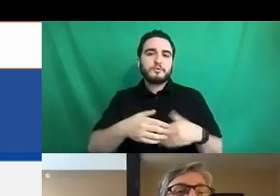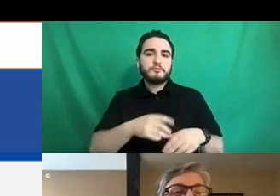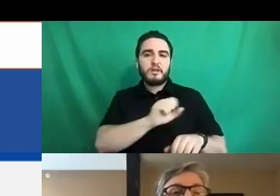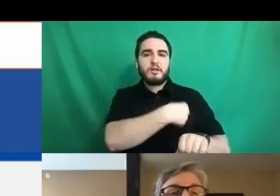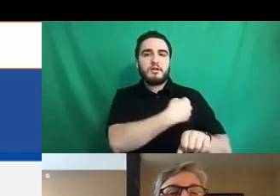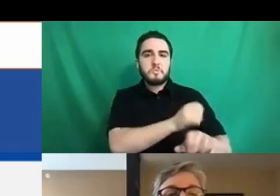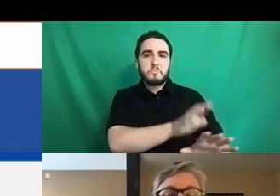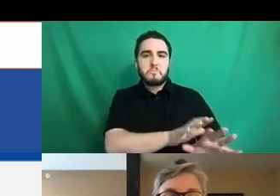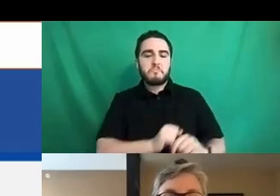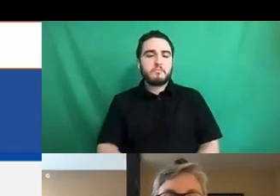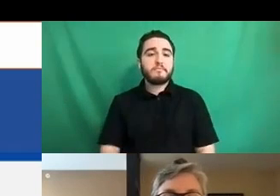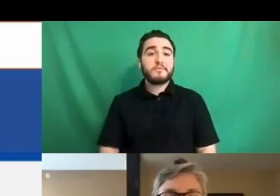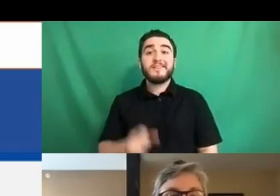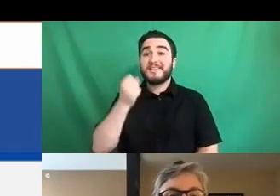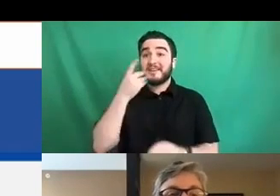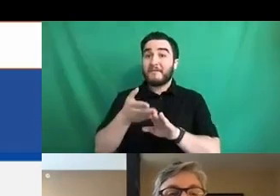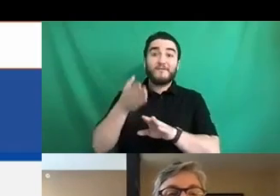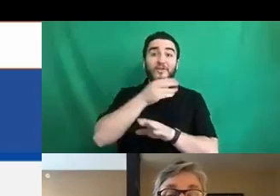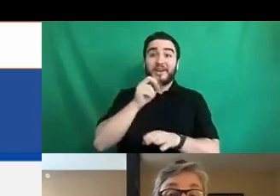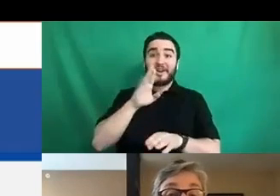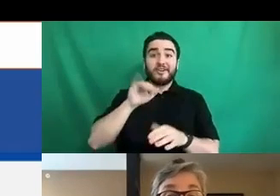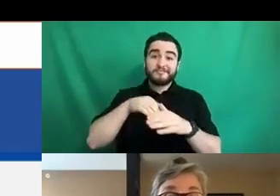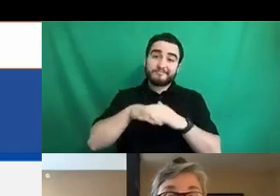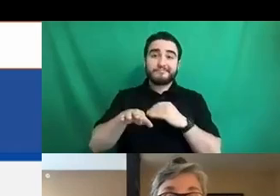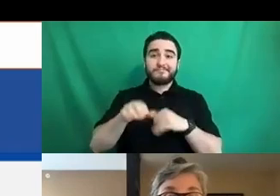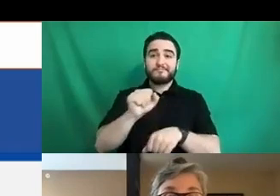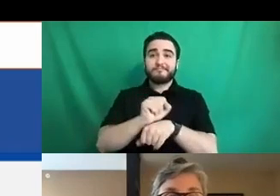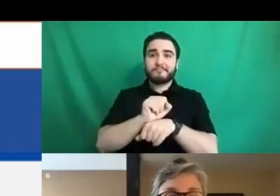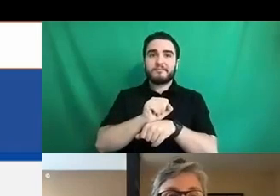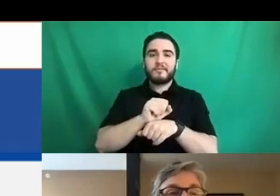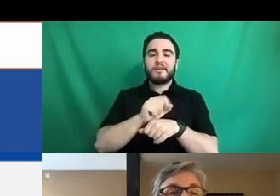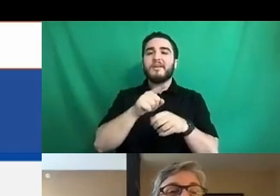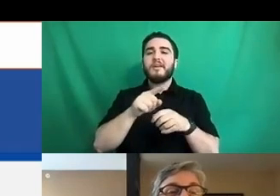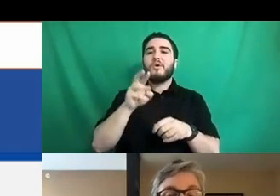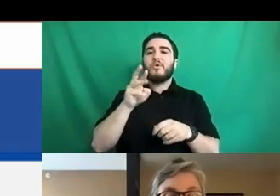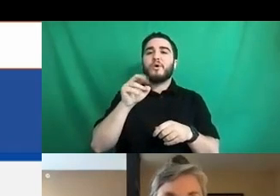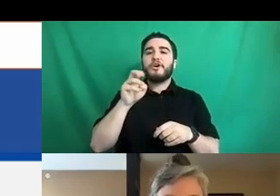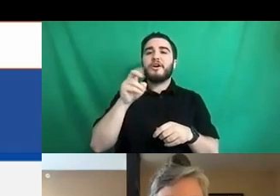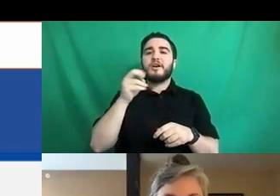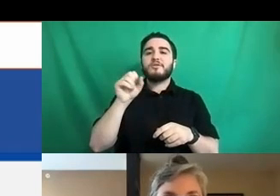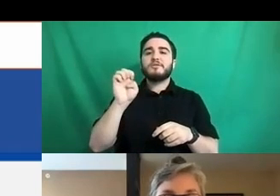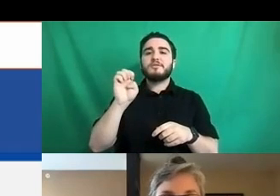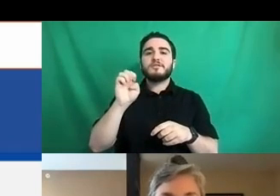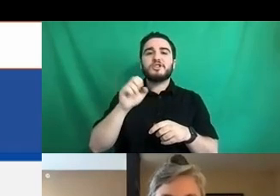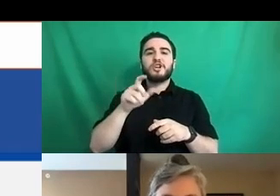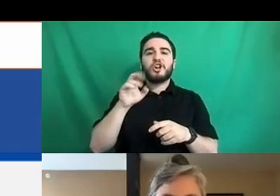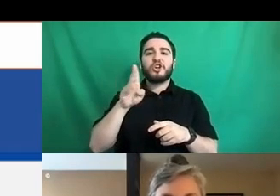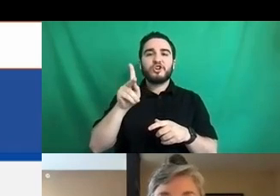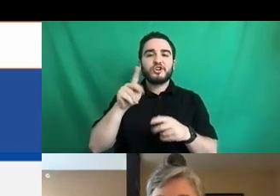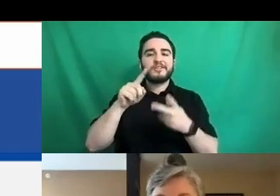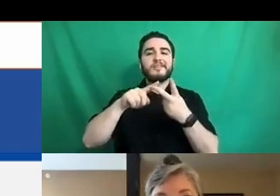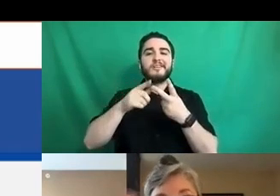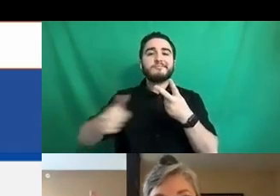before Eric was building those trays, the warehouse clerk was doing it and the supervisor of the warehouse was doing